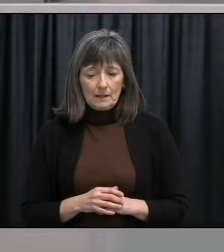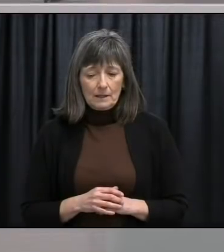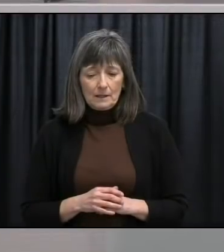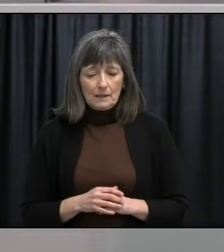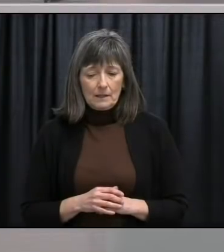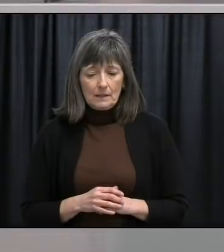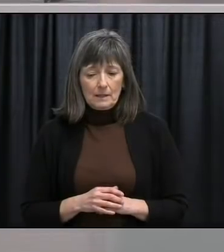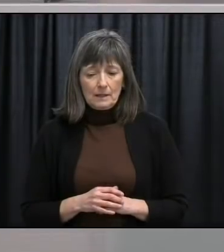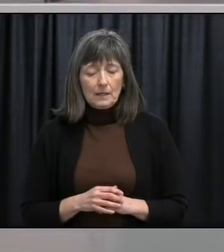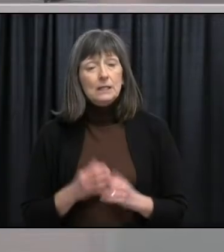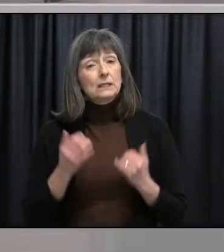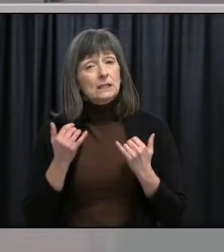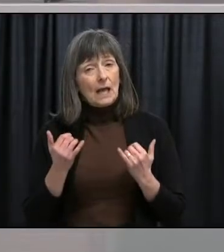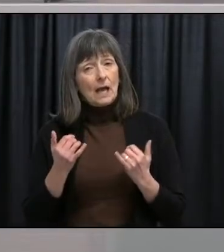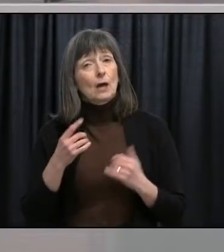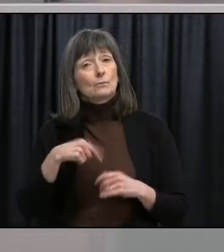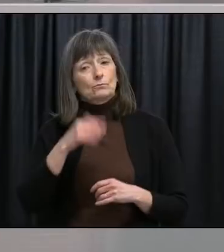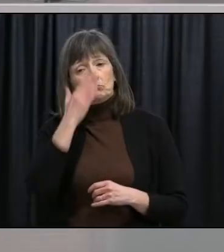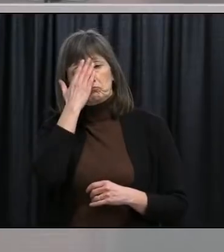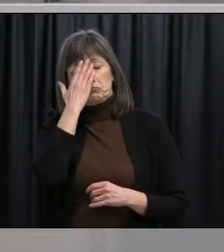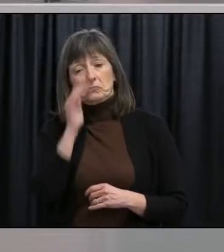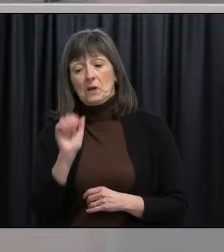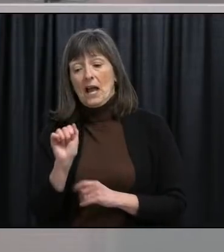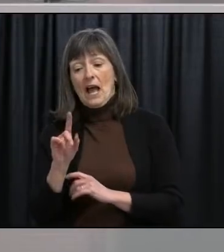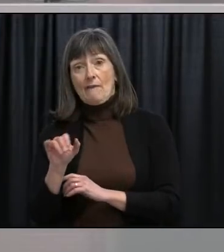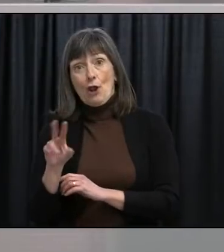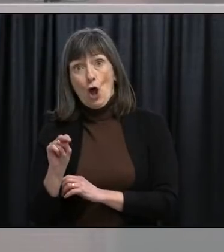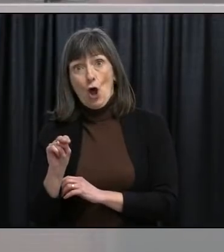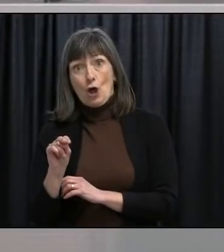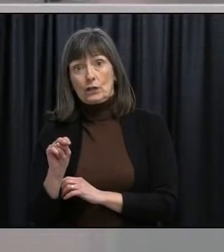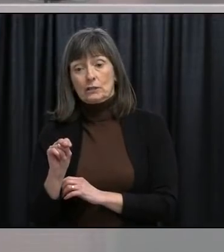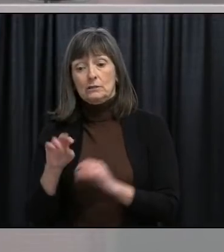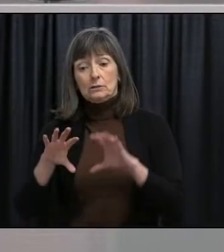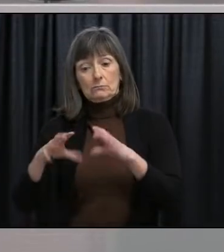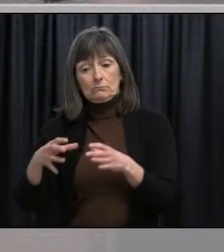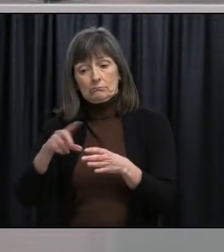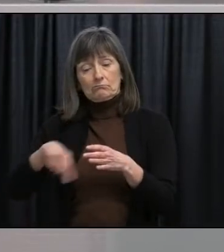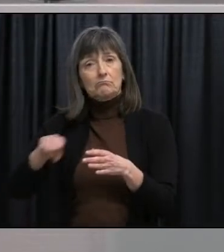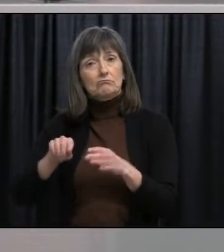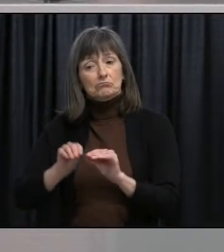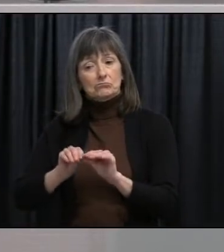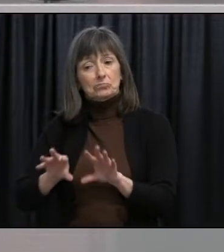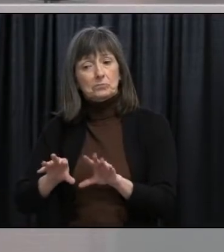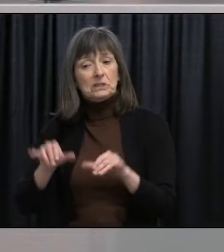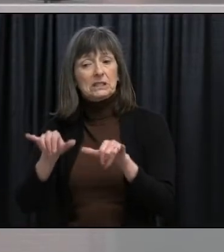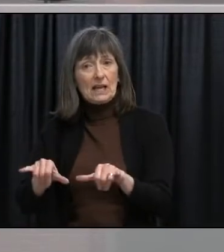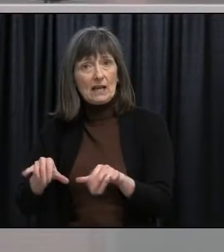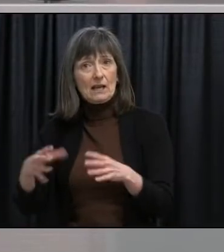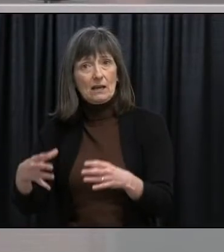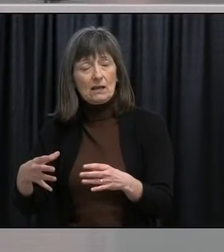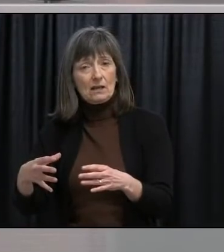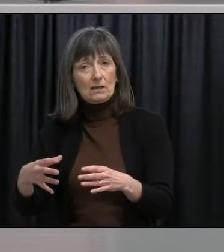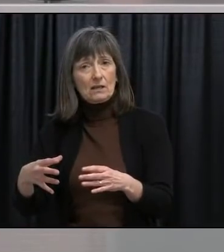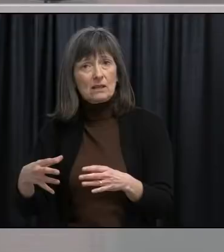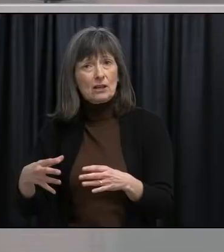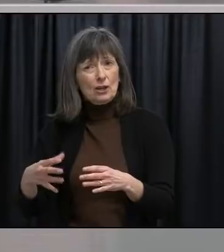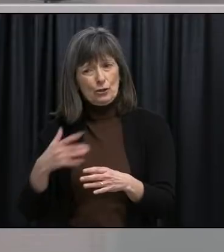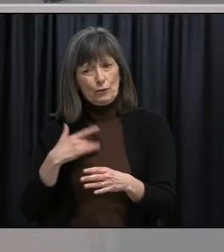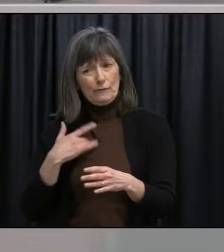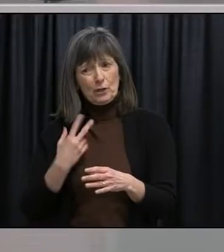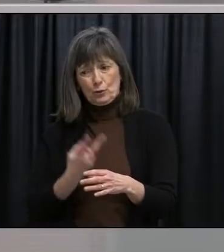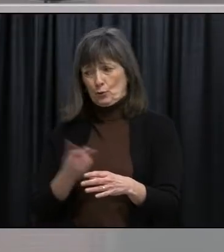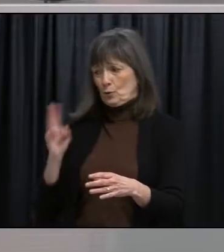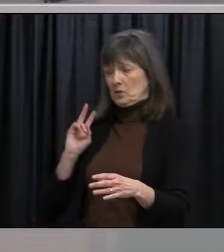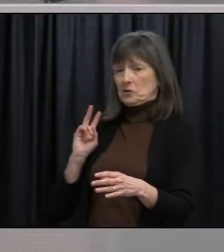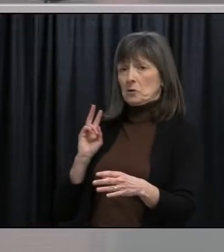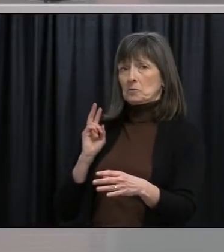to the Avalon, was it a mistake to move the whole province to alert level 5 rather than adopting a more regional approach, which we've seen